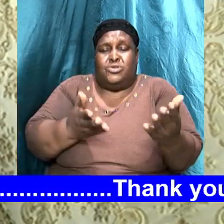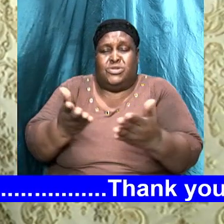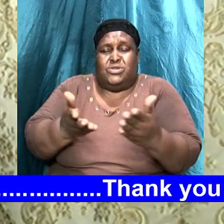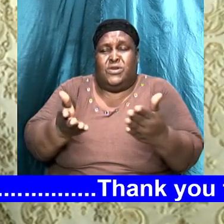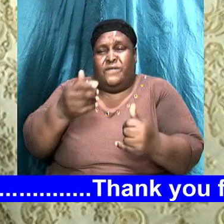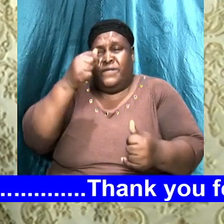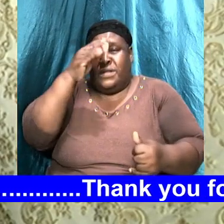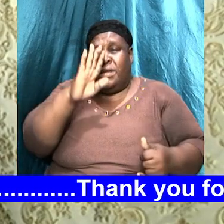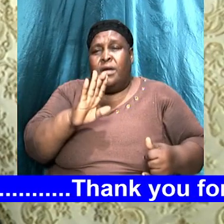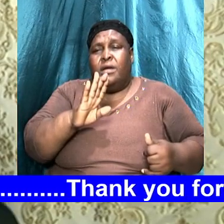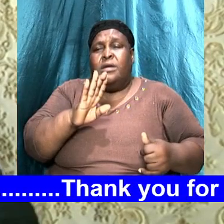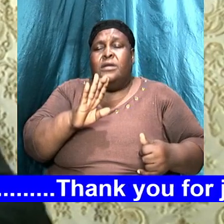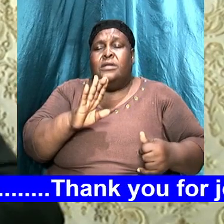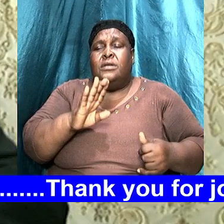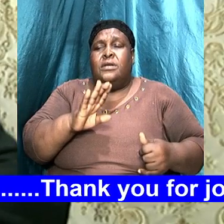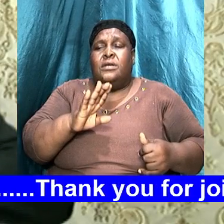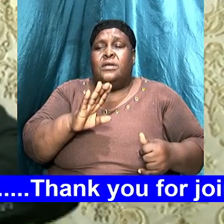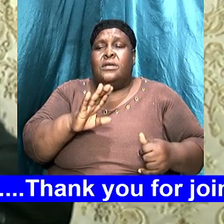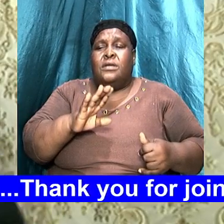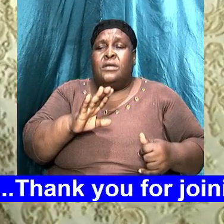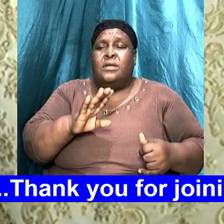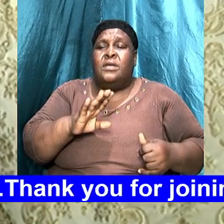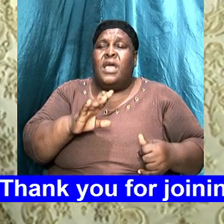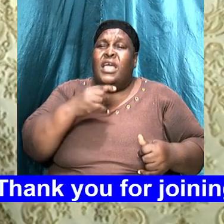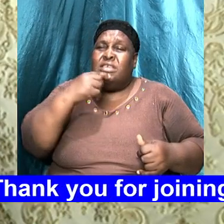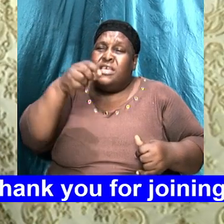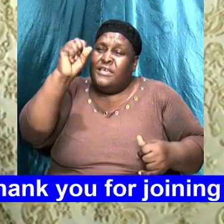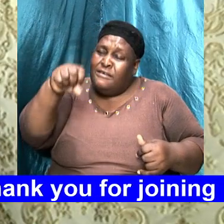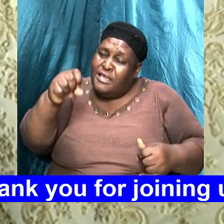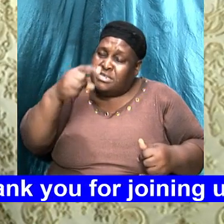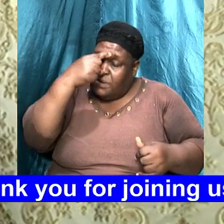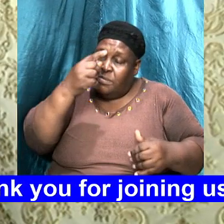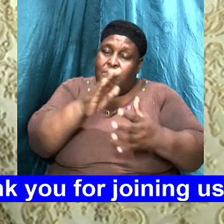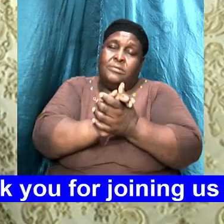and you say look me believe